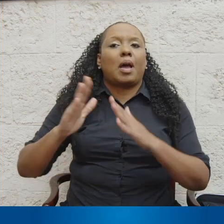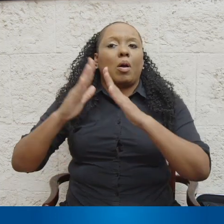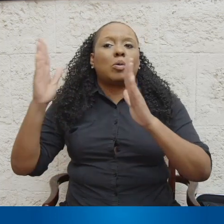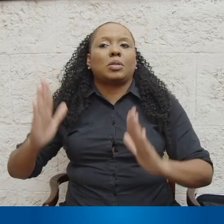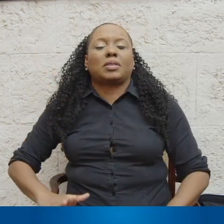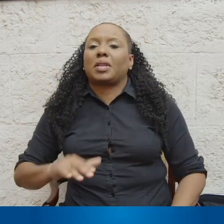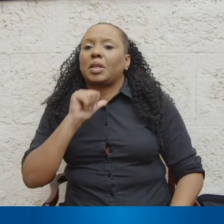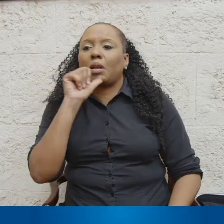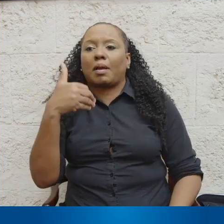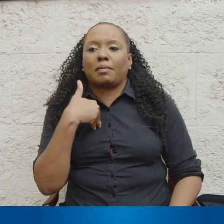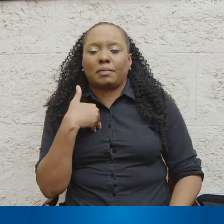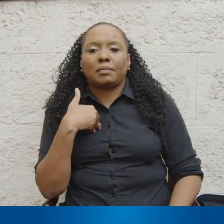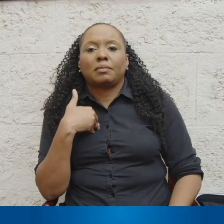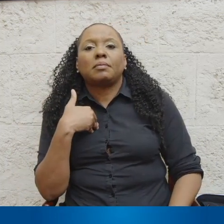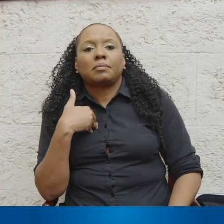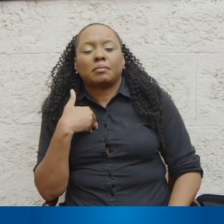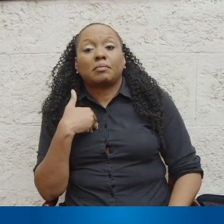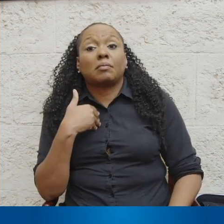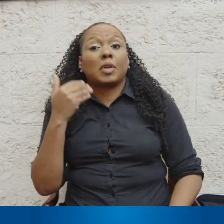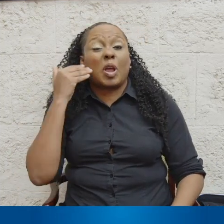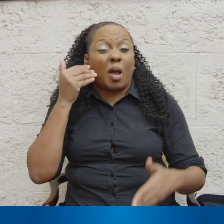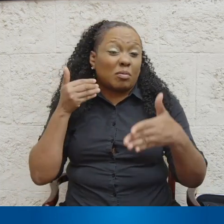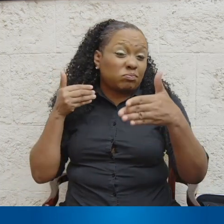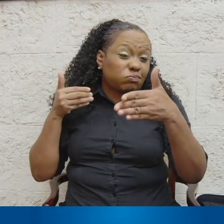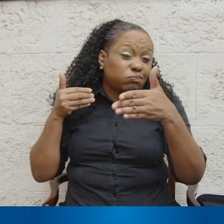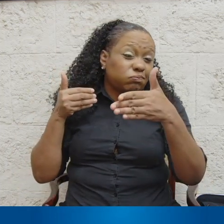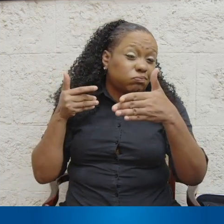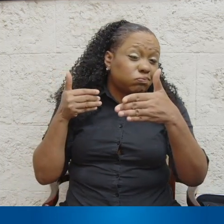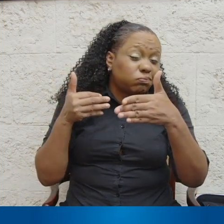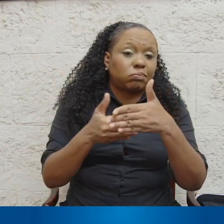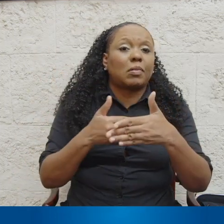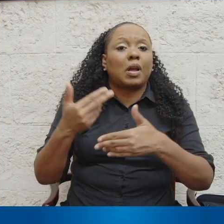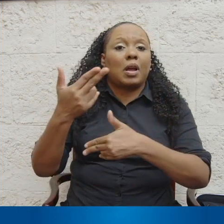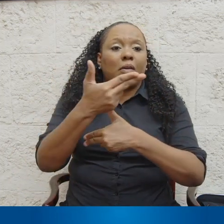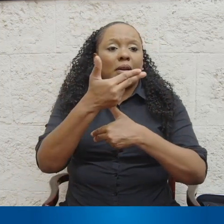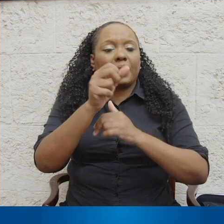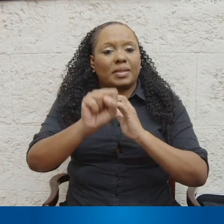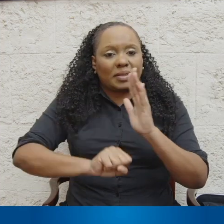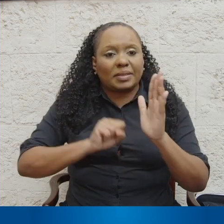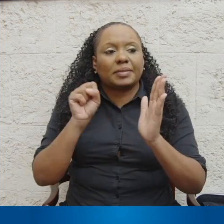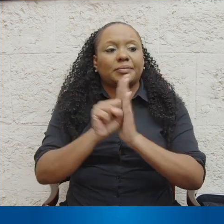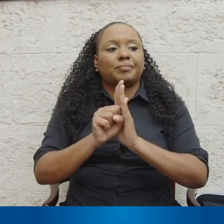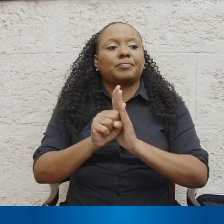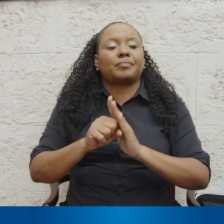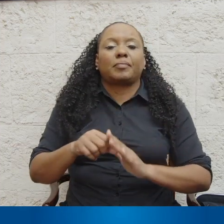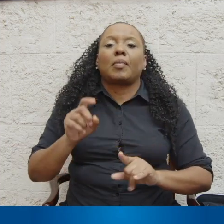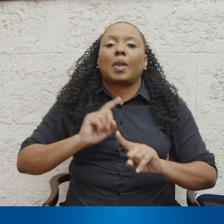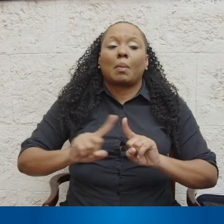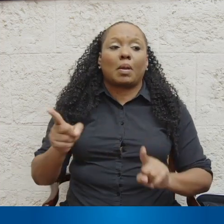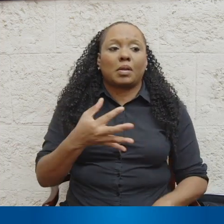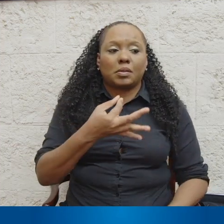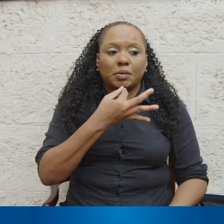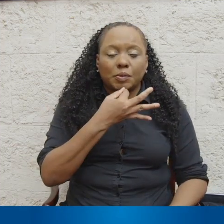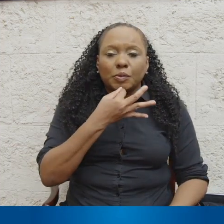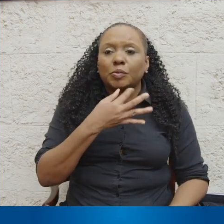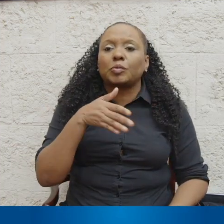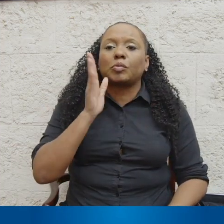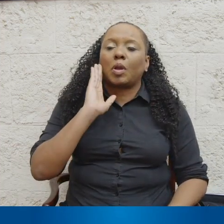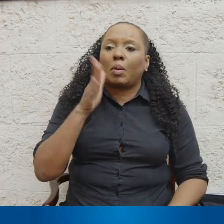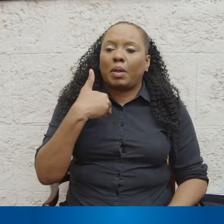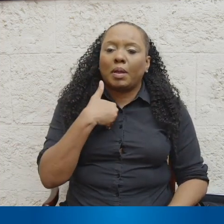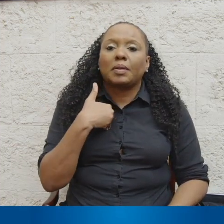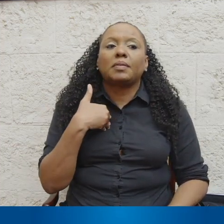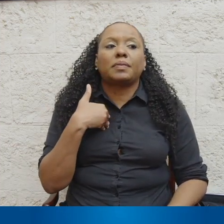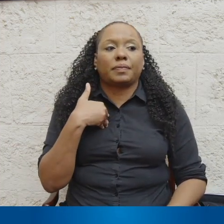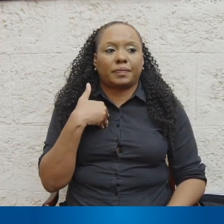yes, we are running close to the beginning of the hurricane season, but there's going to be an all-out push from the public affairs and the information